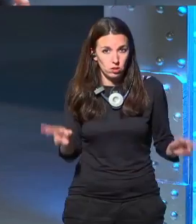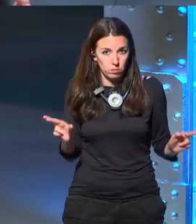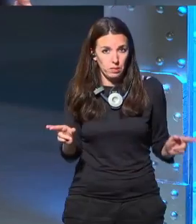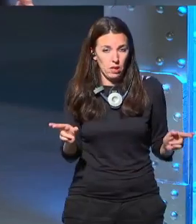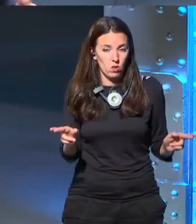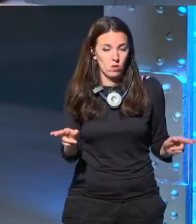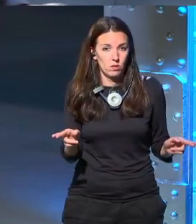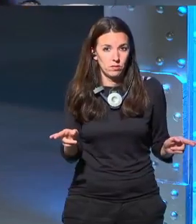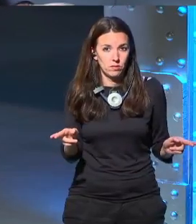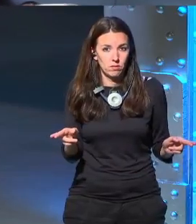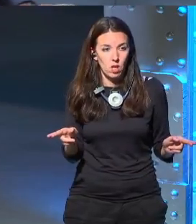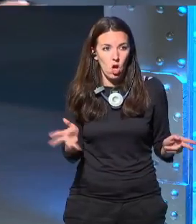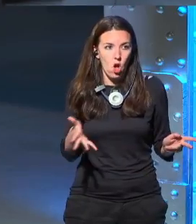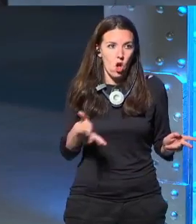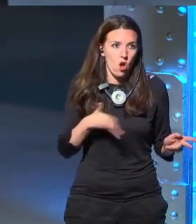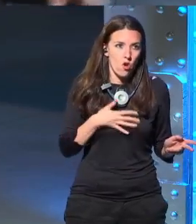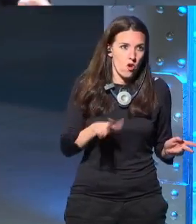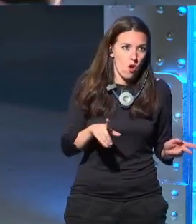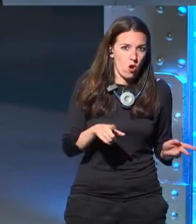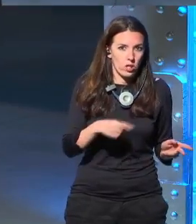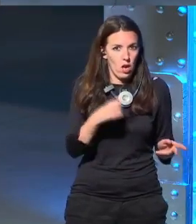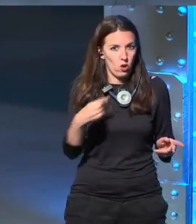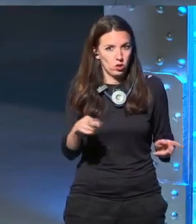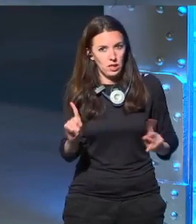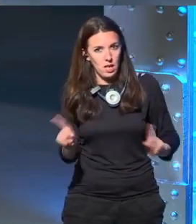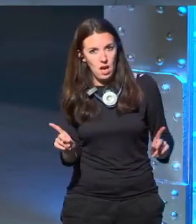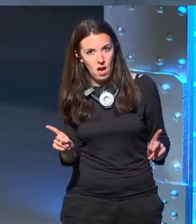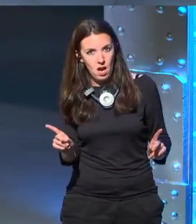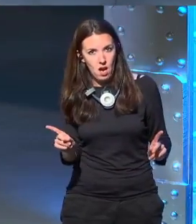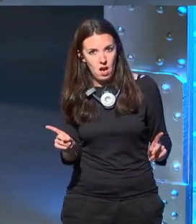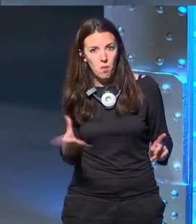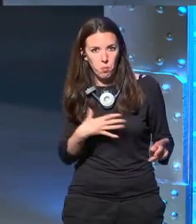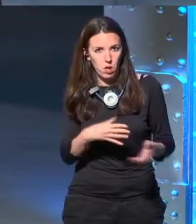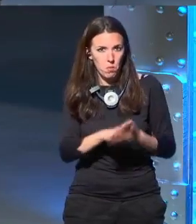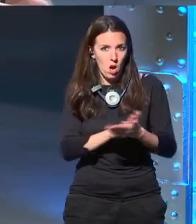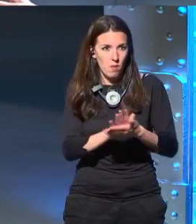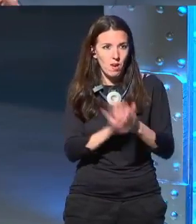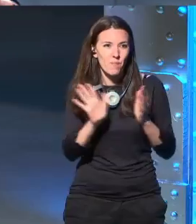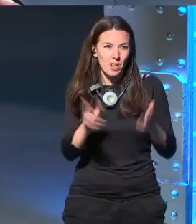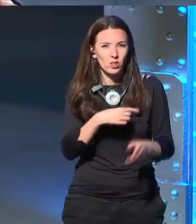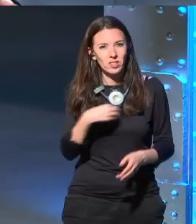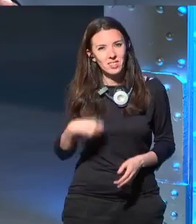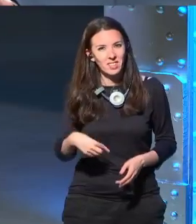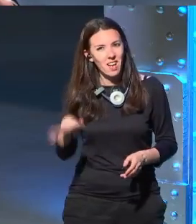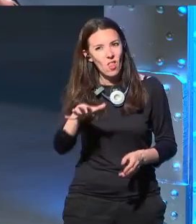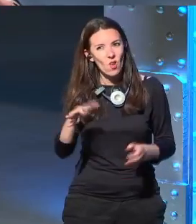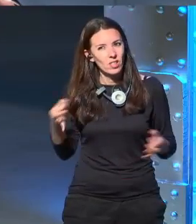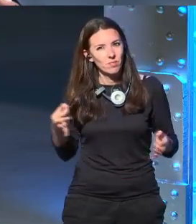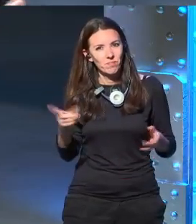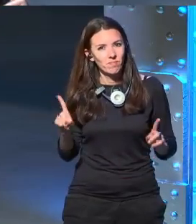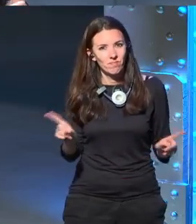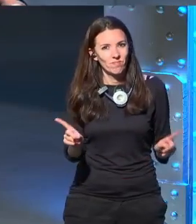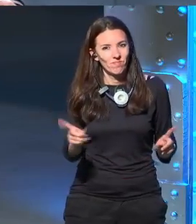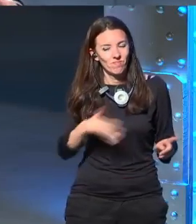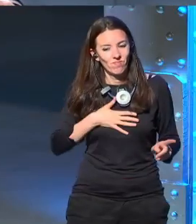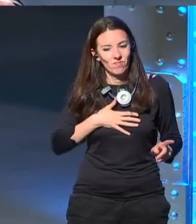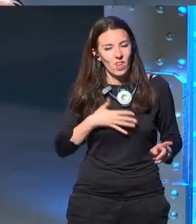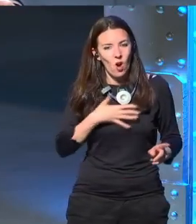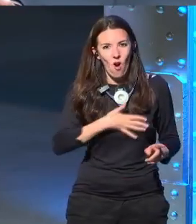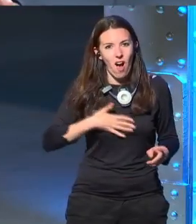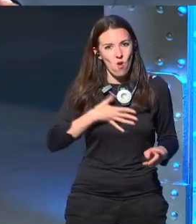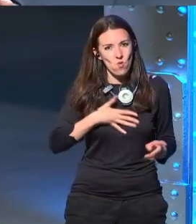that invention to come out of China. I mean, I won't go into that, but China is not the place I feel comfortable with individual